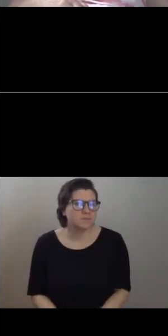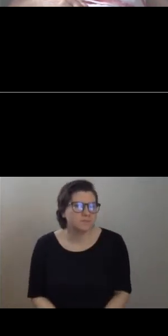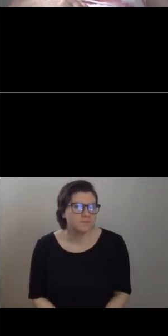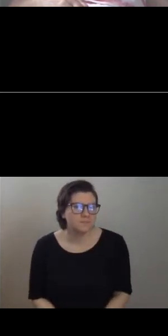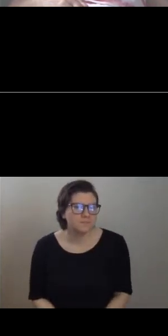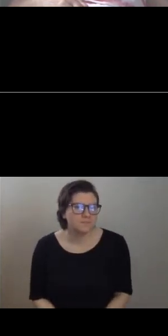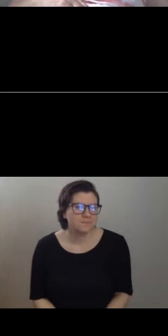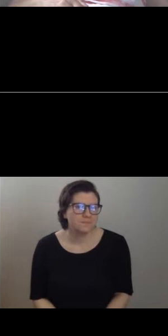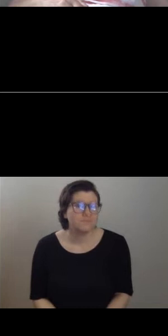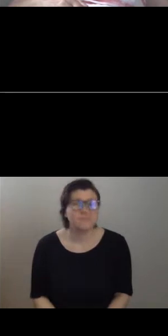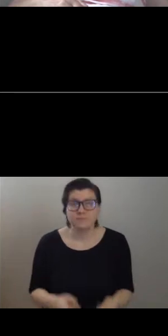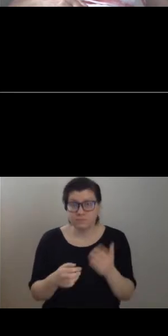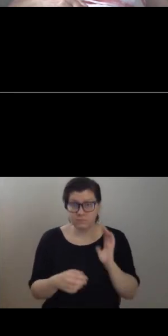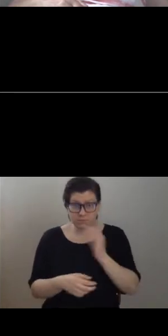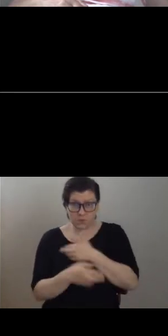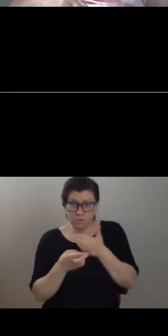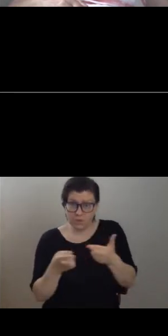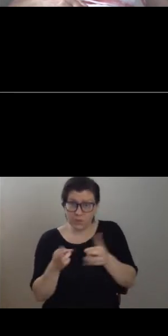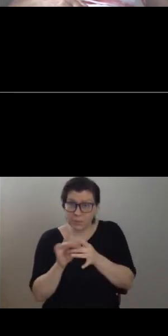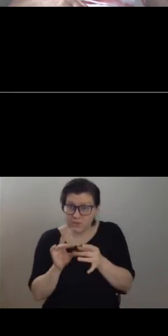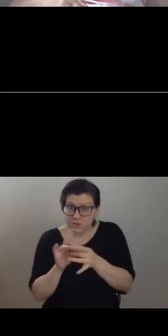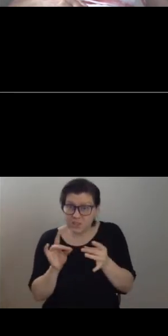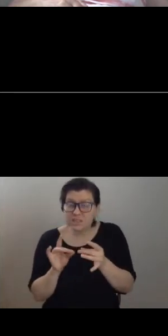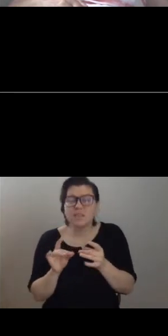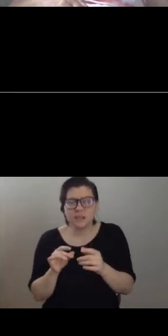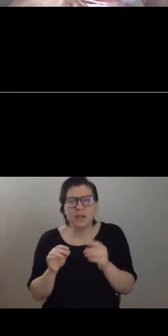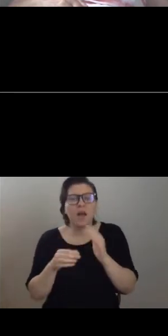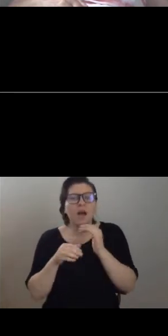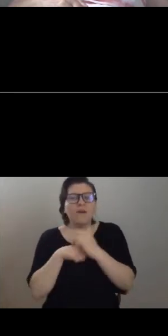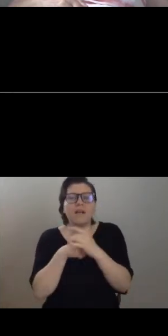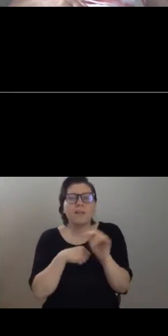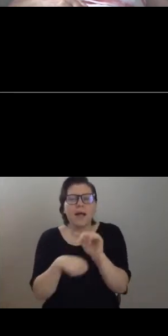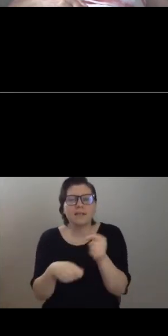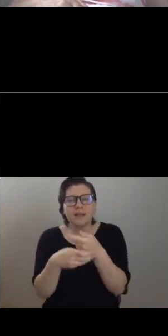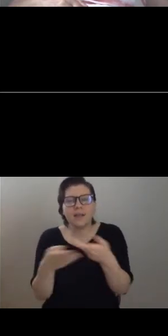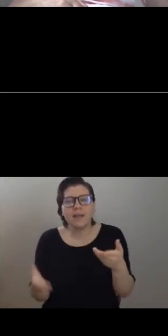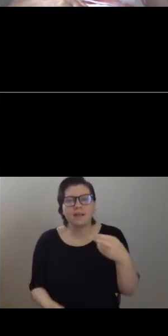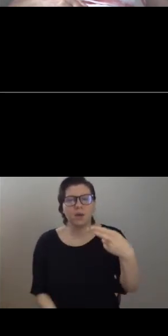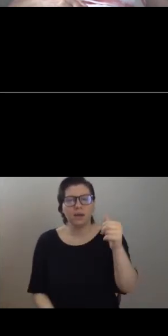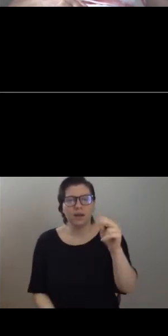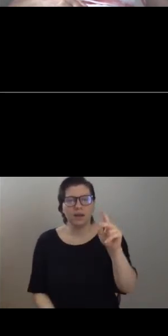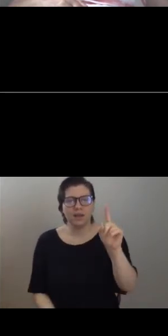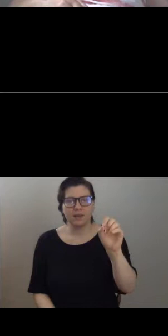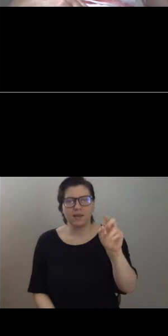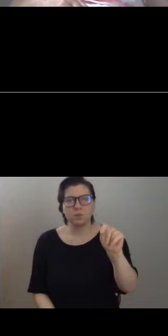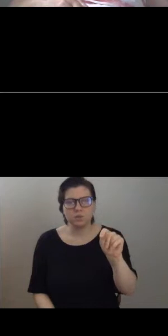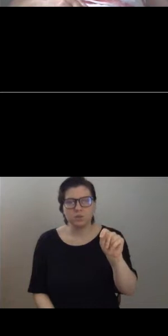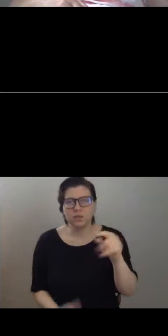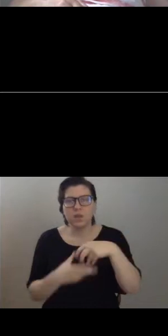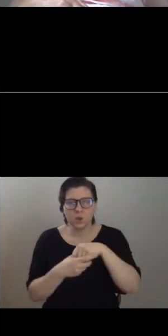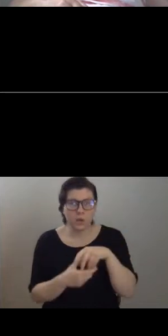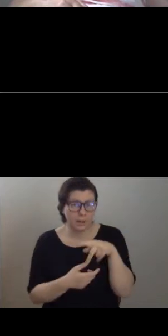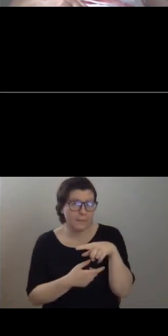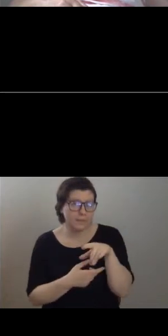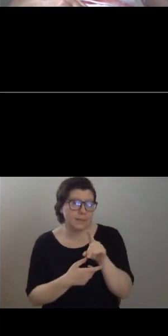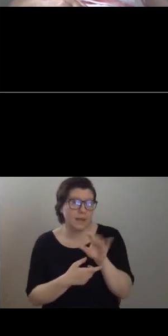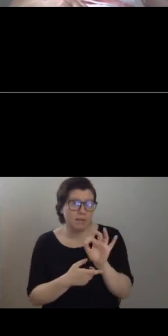Resources are available as handouts with this webinar, including a PDF version of this